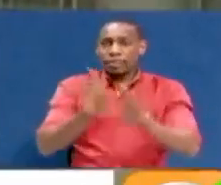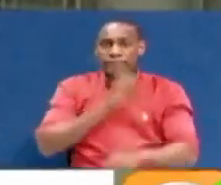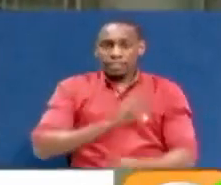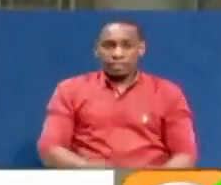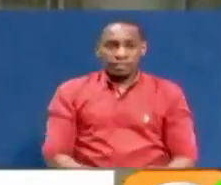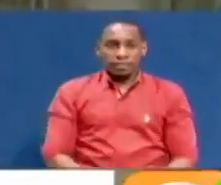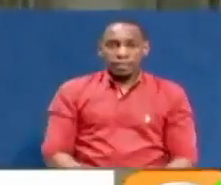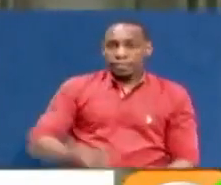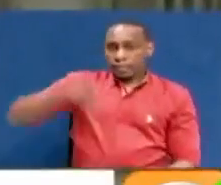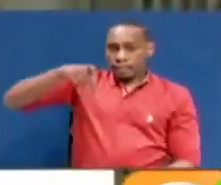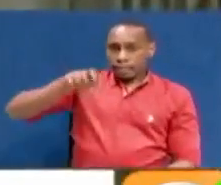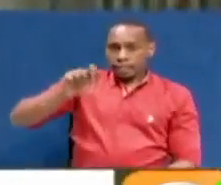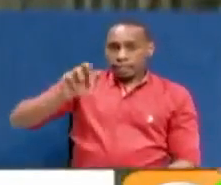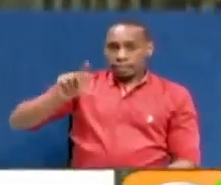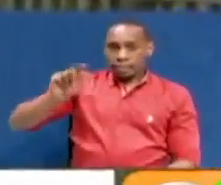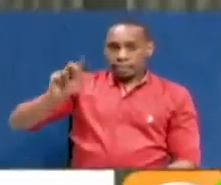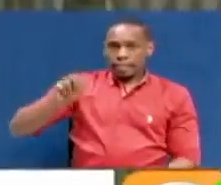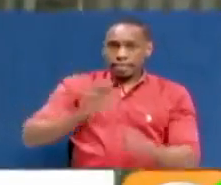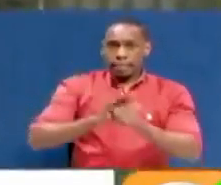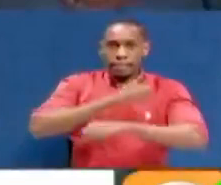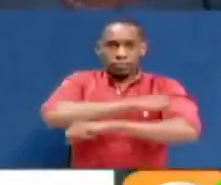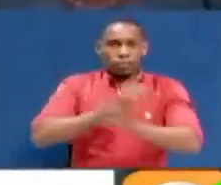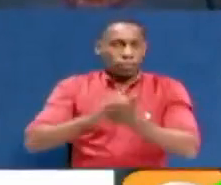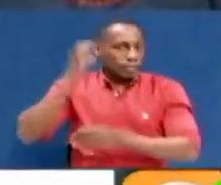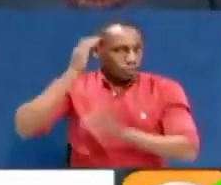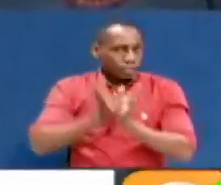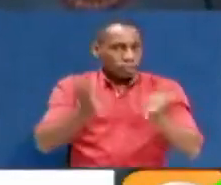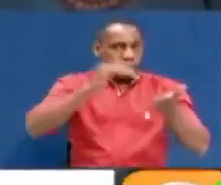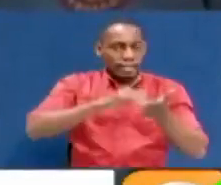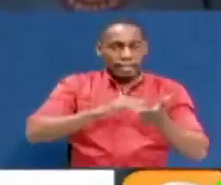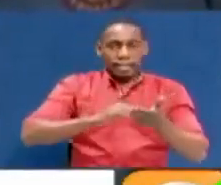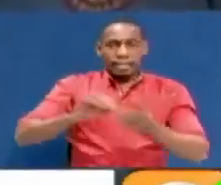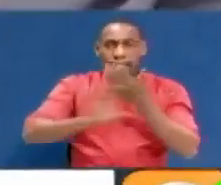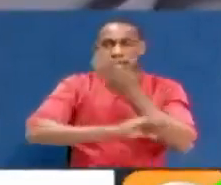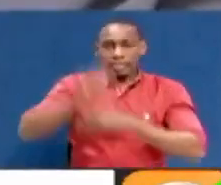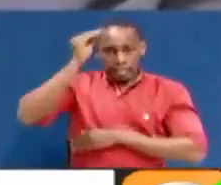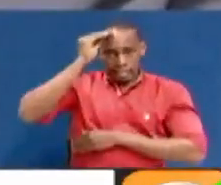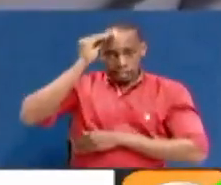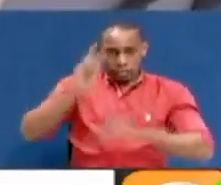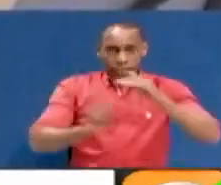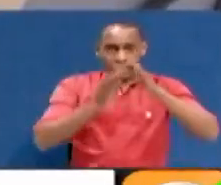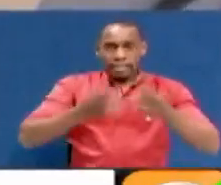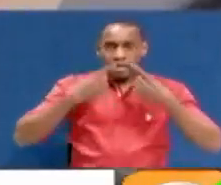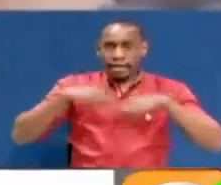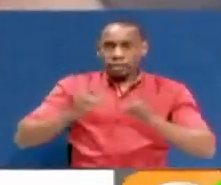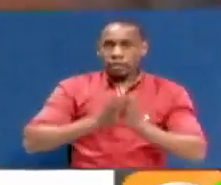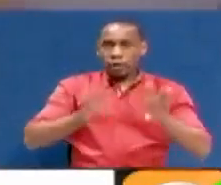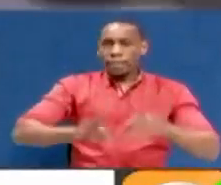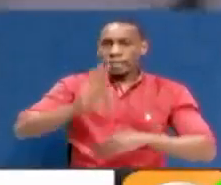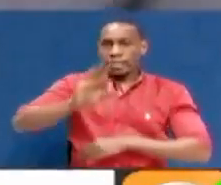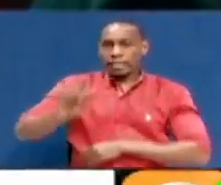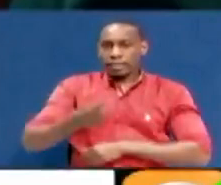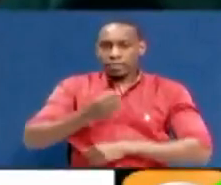closure. In Pakistan, thousands of schools and colleges reopened. The country's education minister earlier had announced that the reopening of